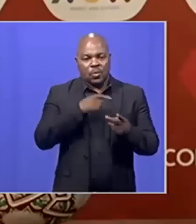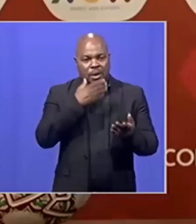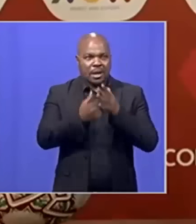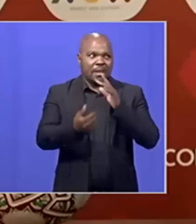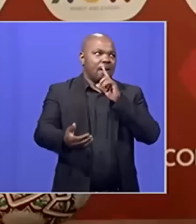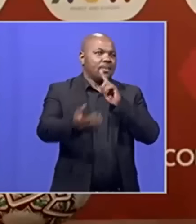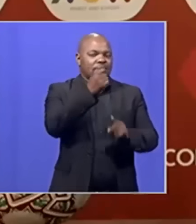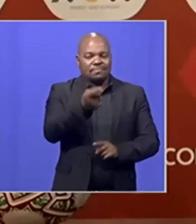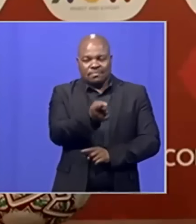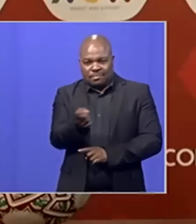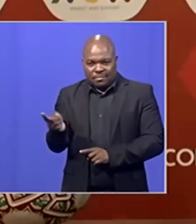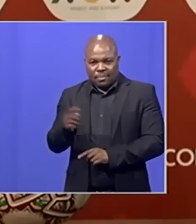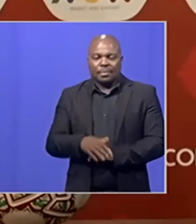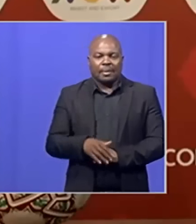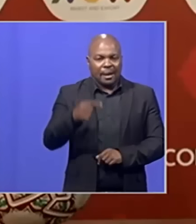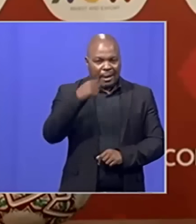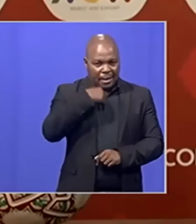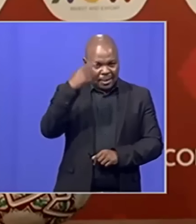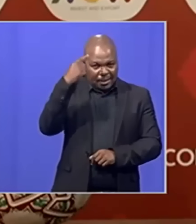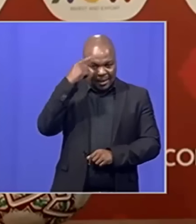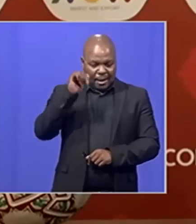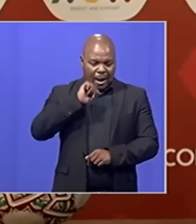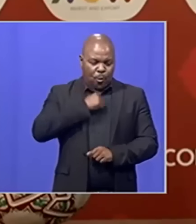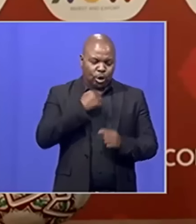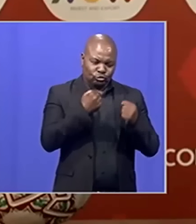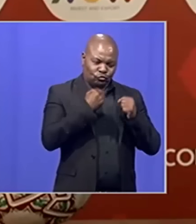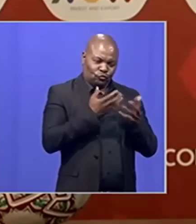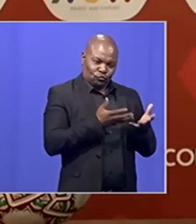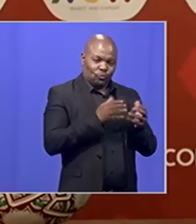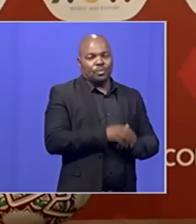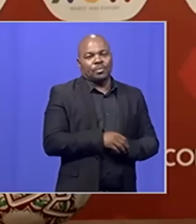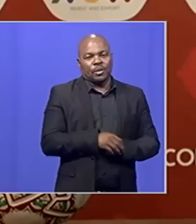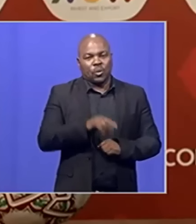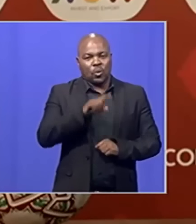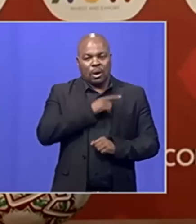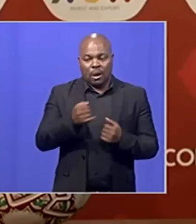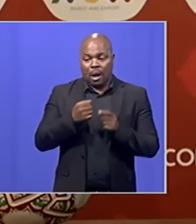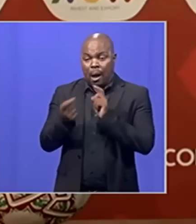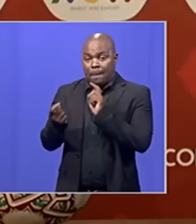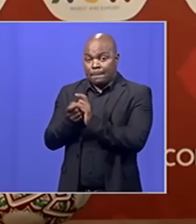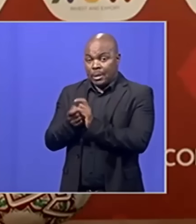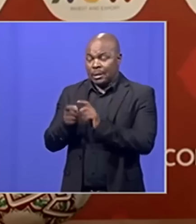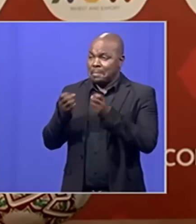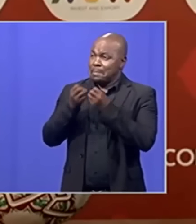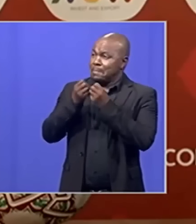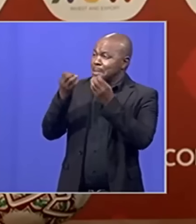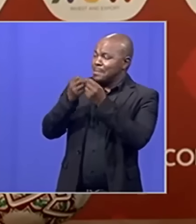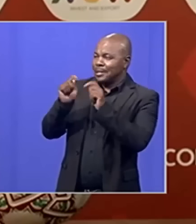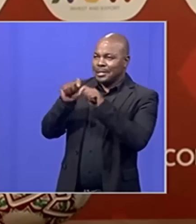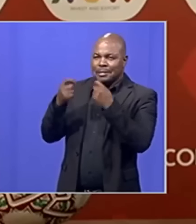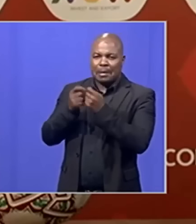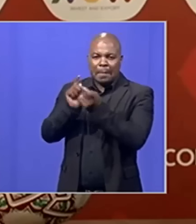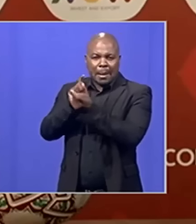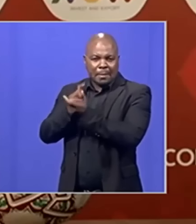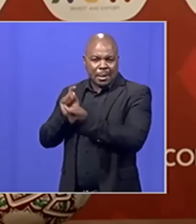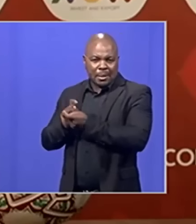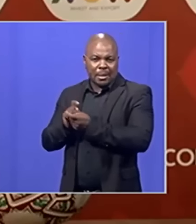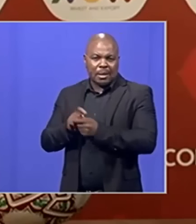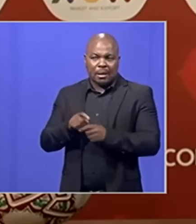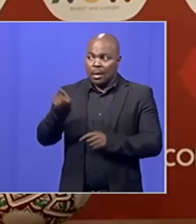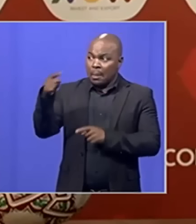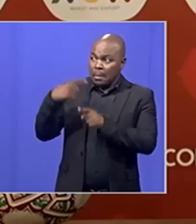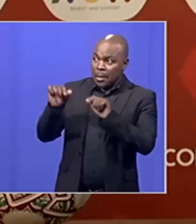thing. I think that's our strength right now, because you play against many teams. They really play good football